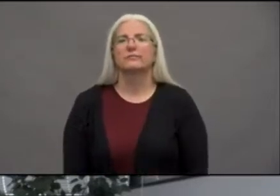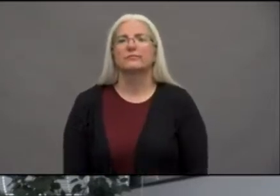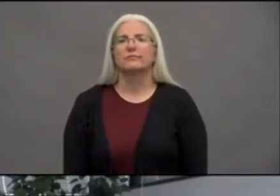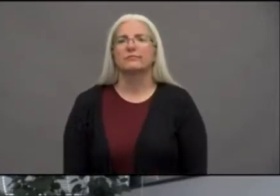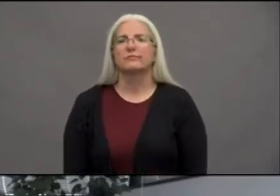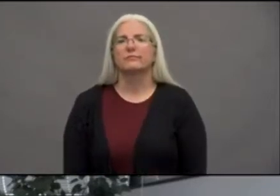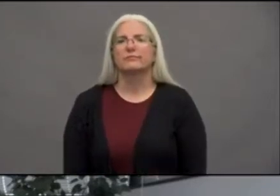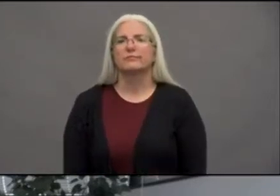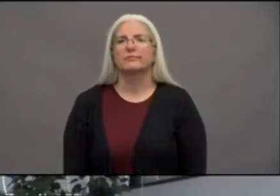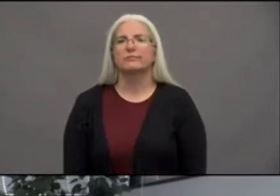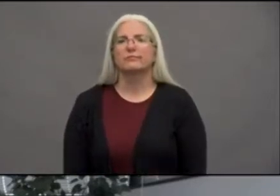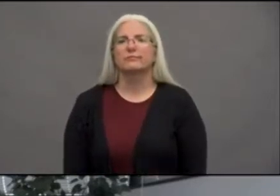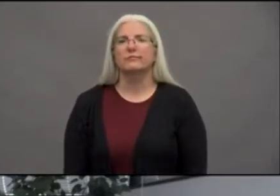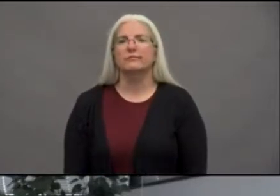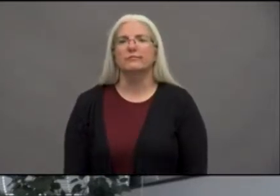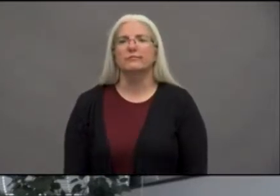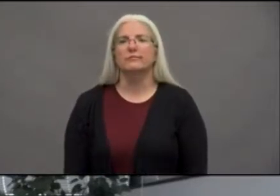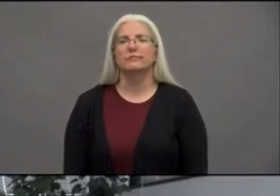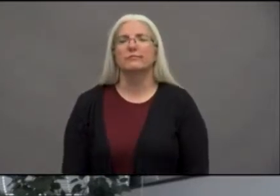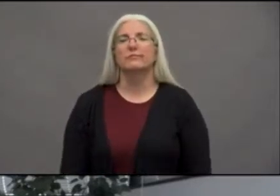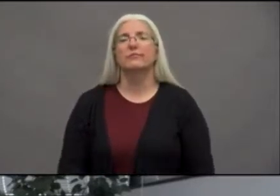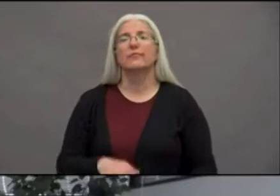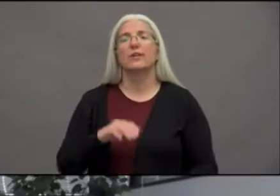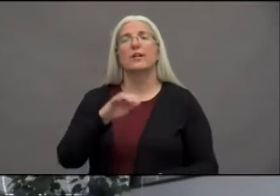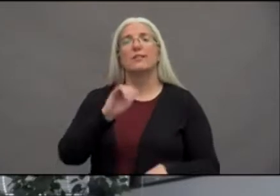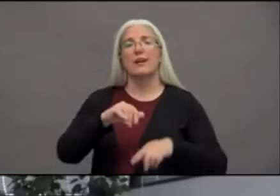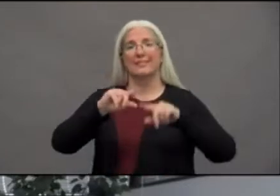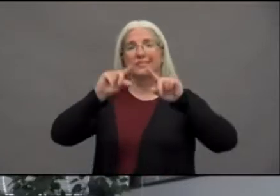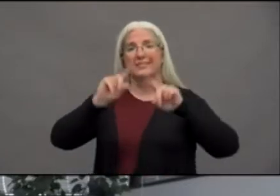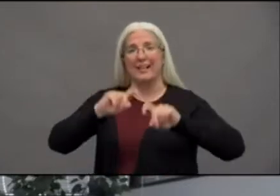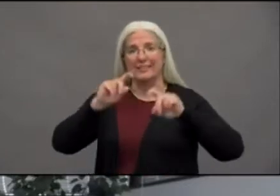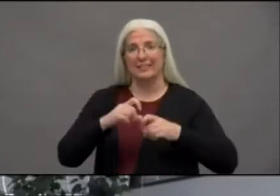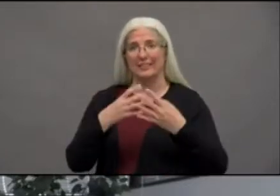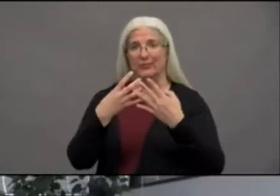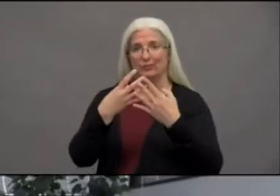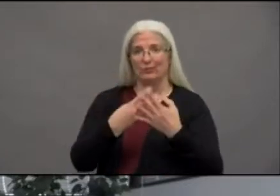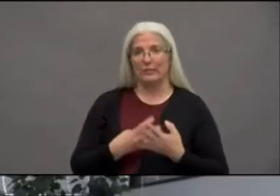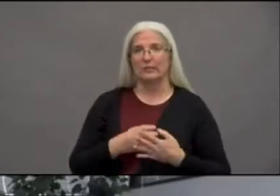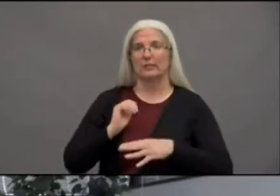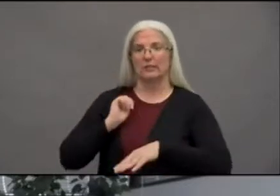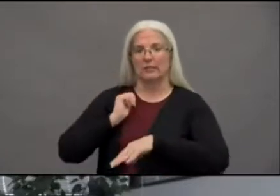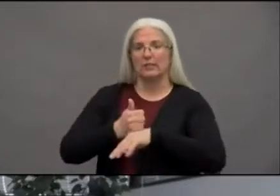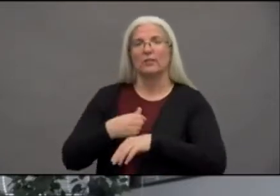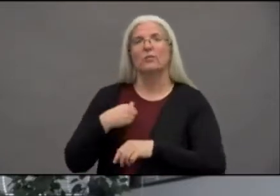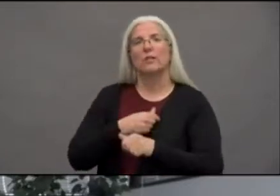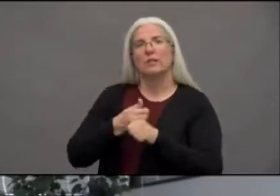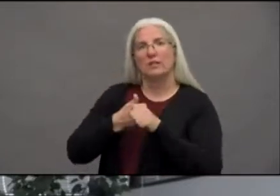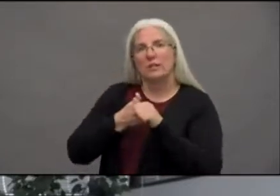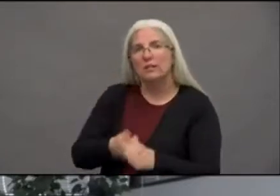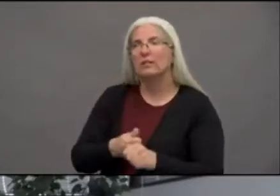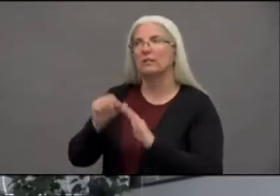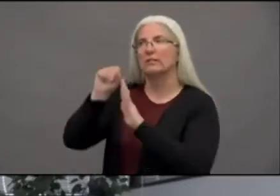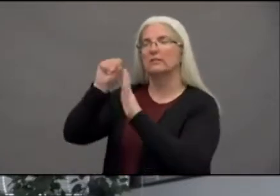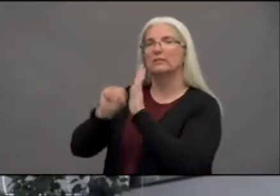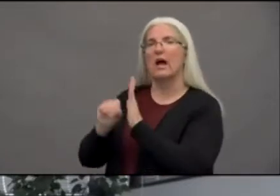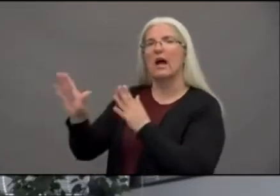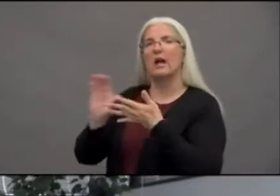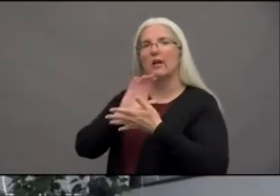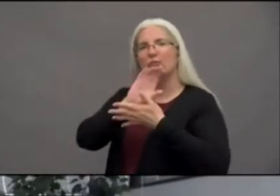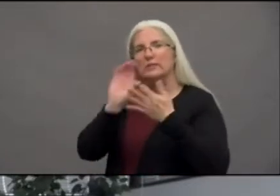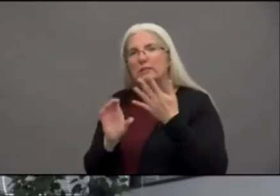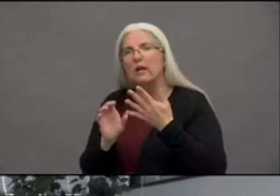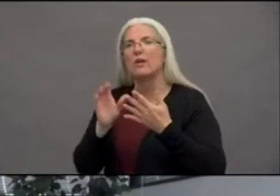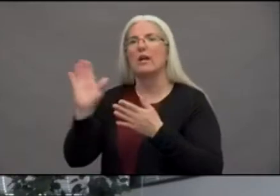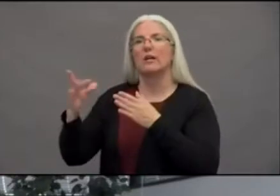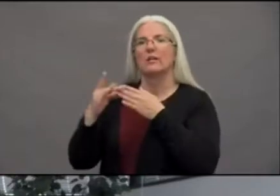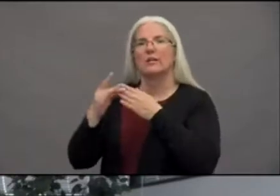sccgov.org/coronavirus. The screening and testing criteria are based on the state guidelines and may be updated to reflect the latest information. These